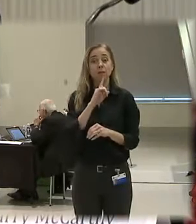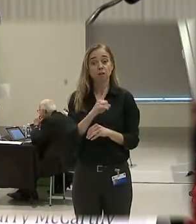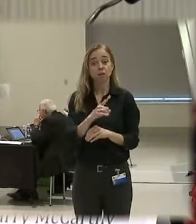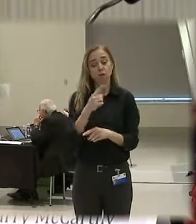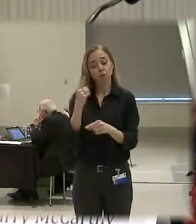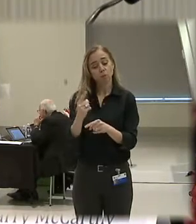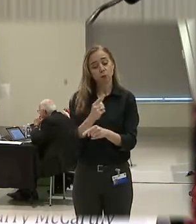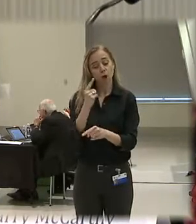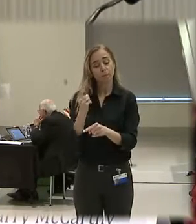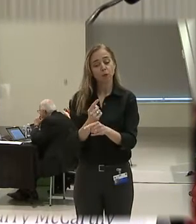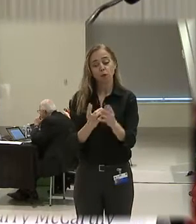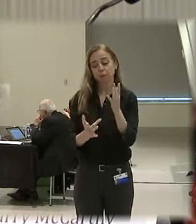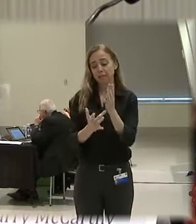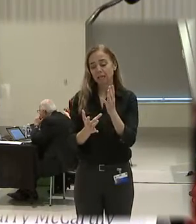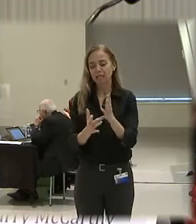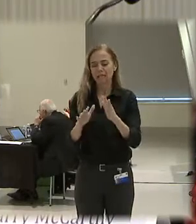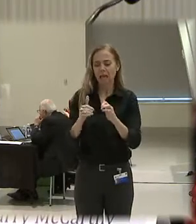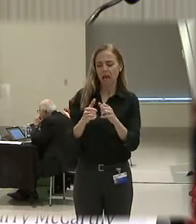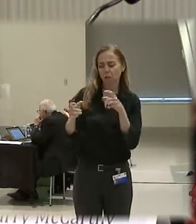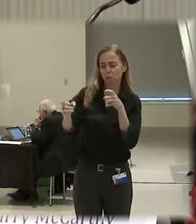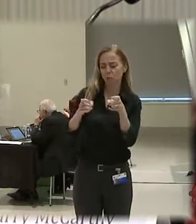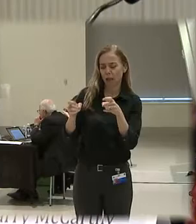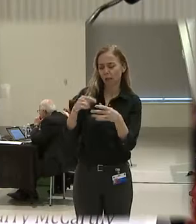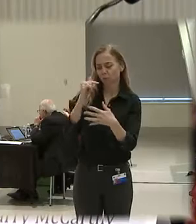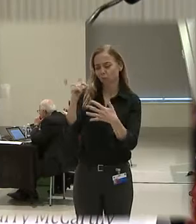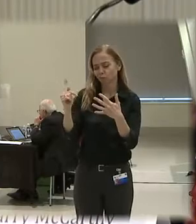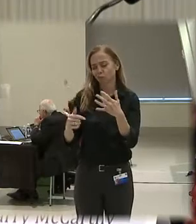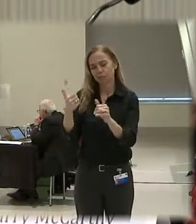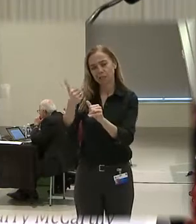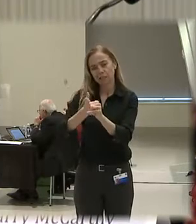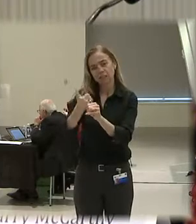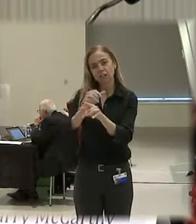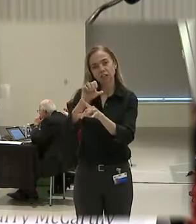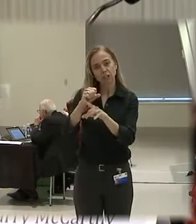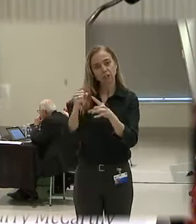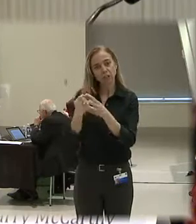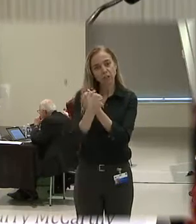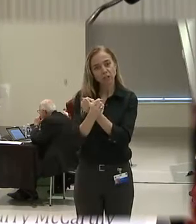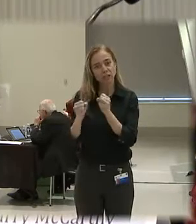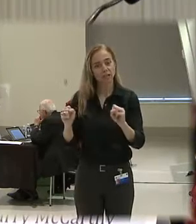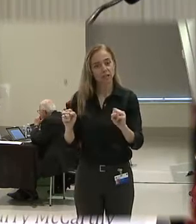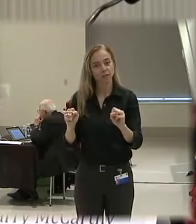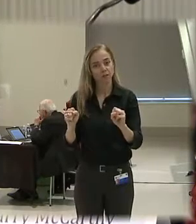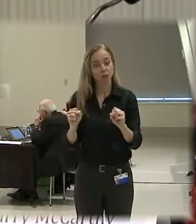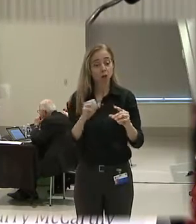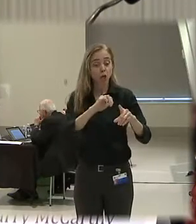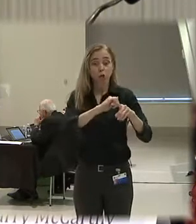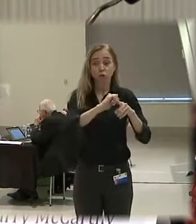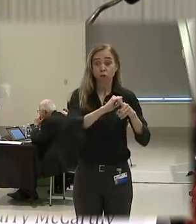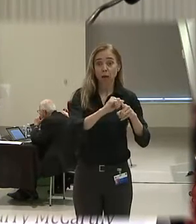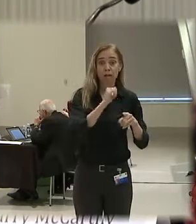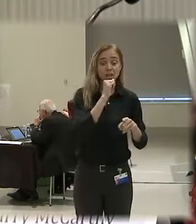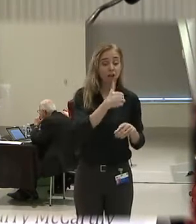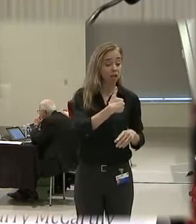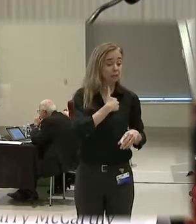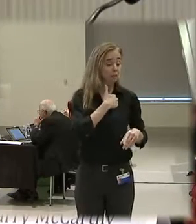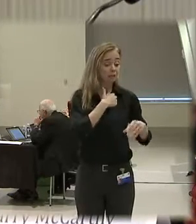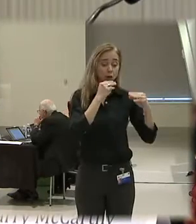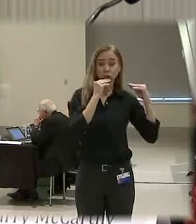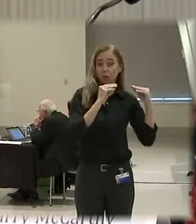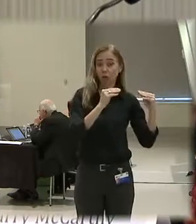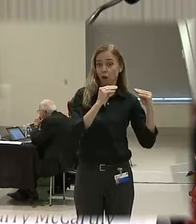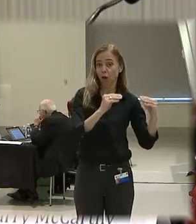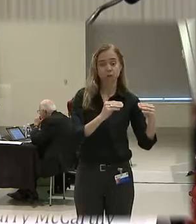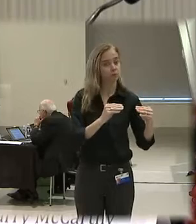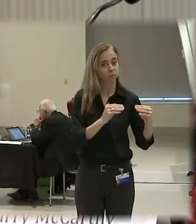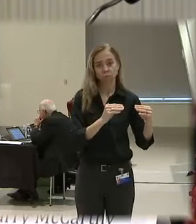proper techniques for handling these situations safely. Training should not be self-taught. We believe that there are